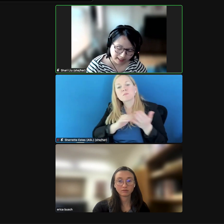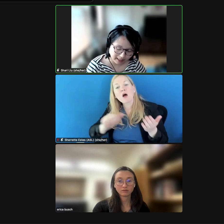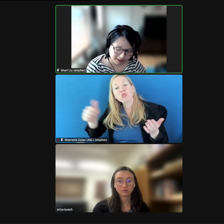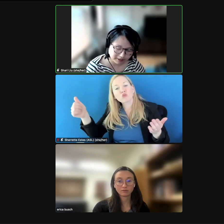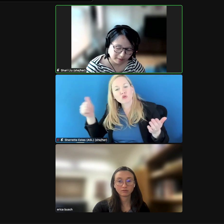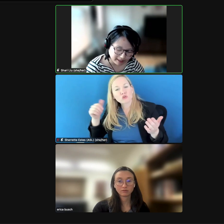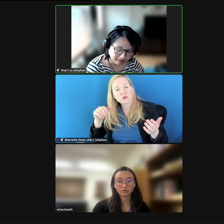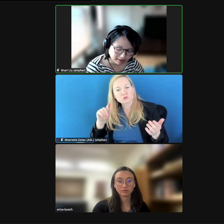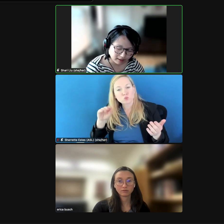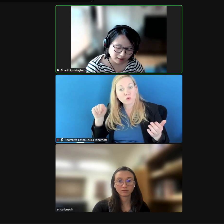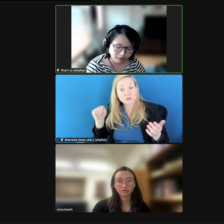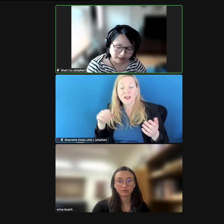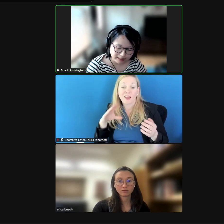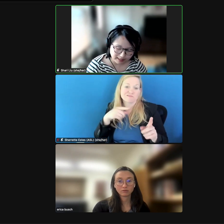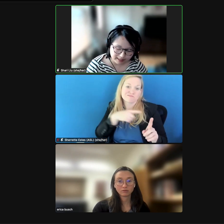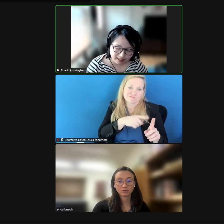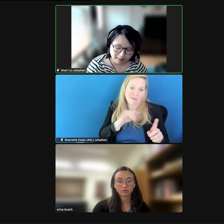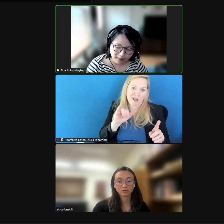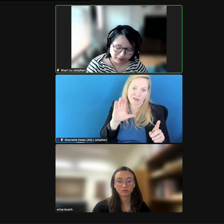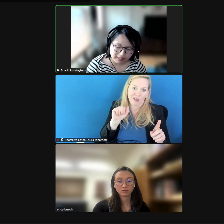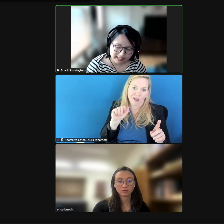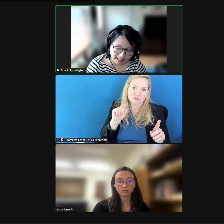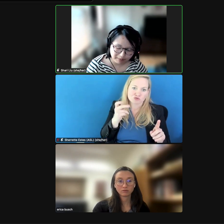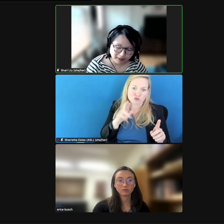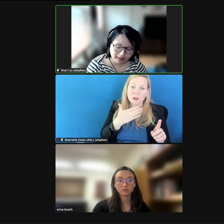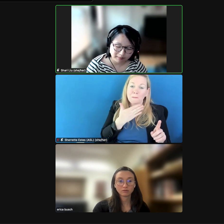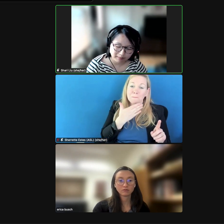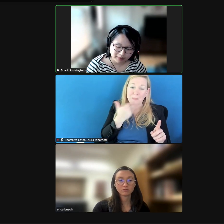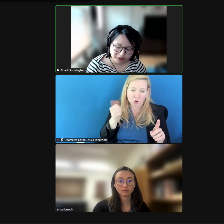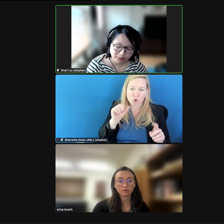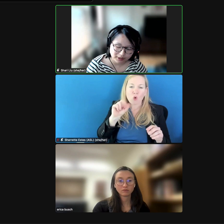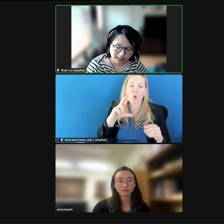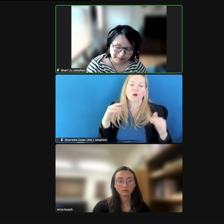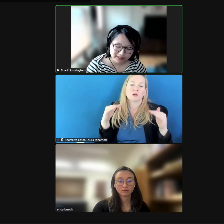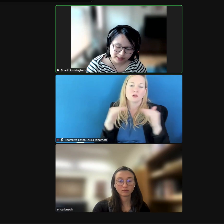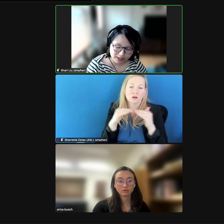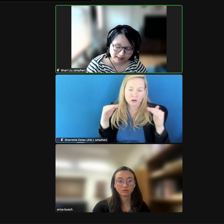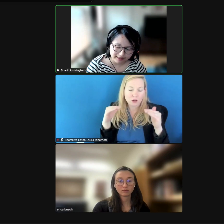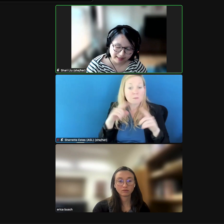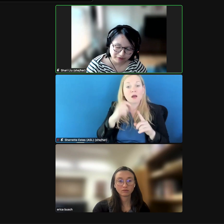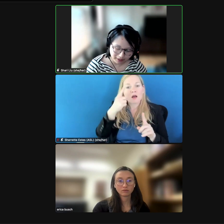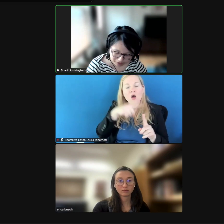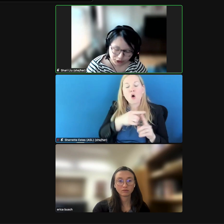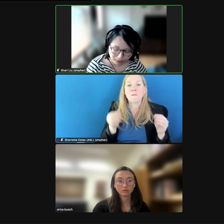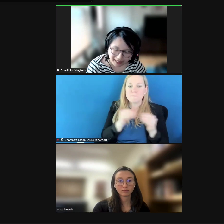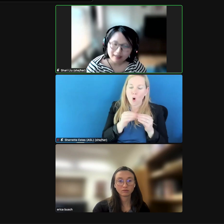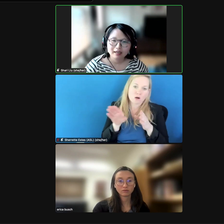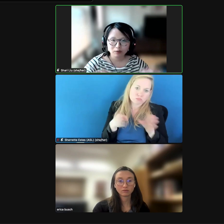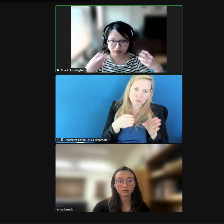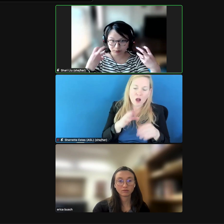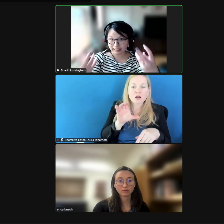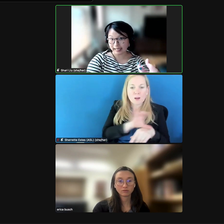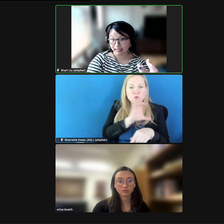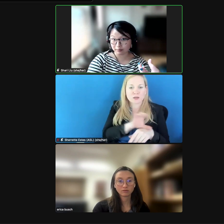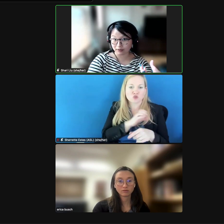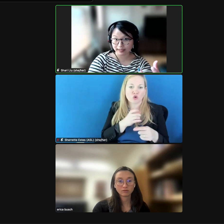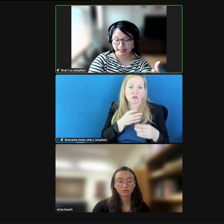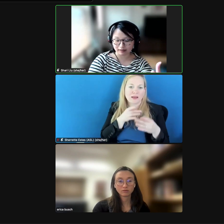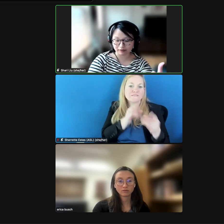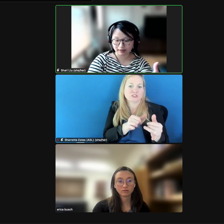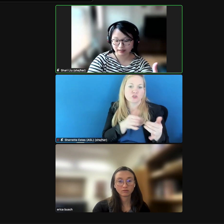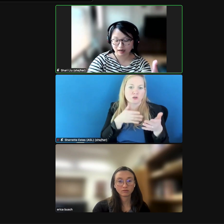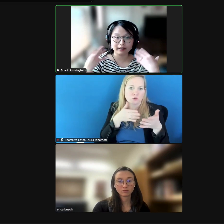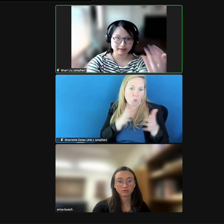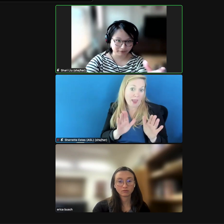either that eye catcher is better or does about the same but in a much more computationally efficient way, which would enable